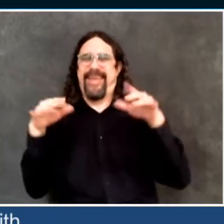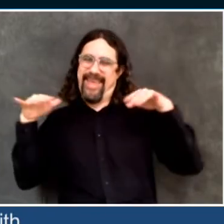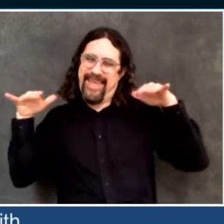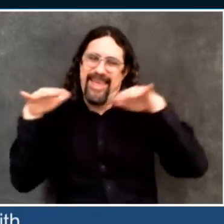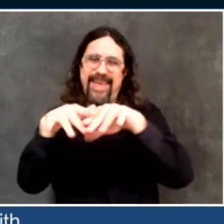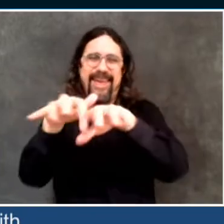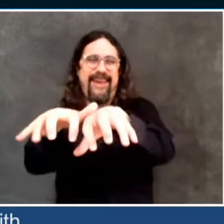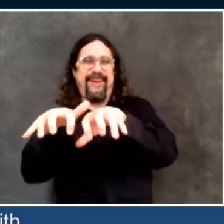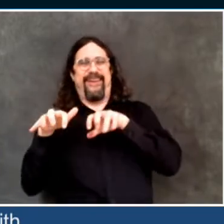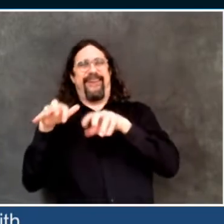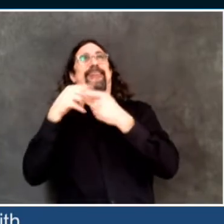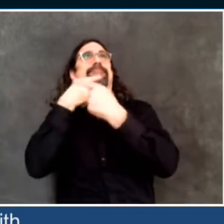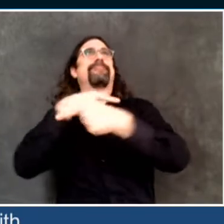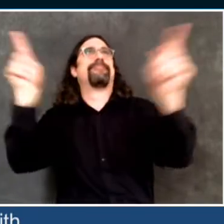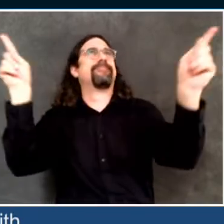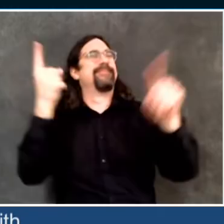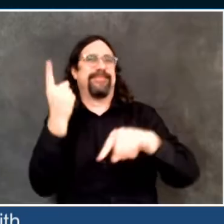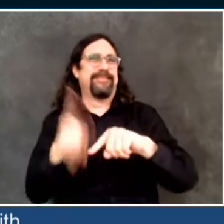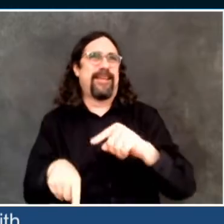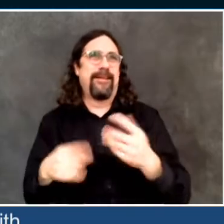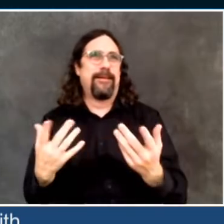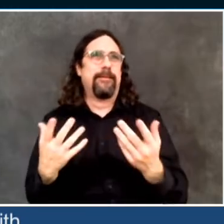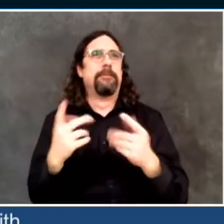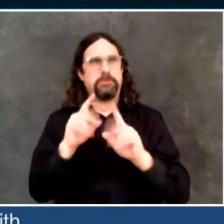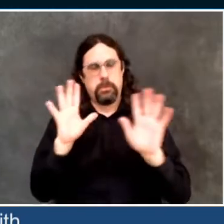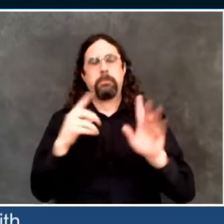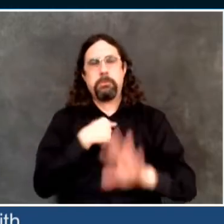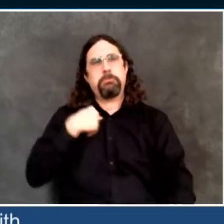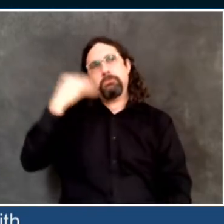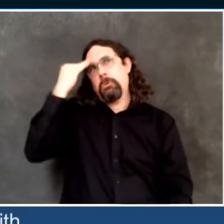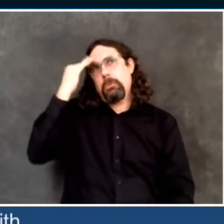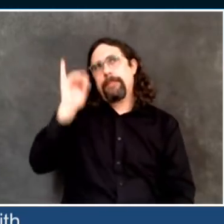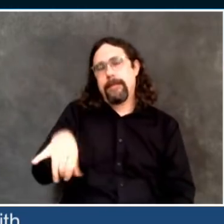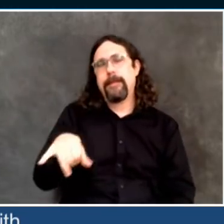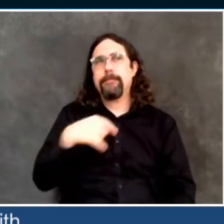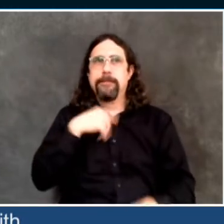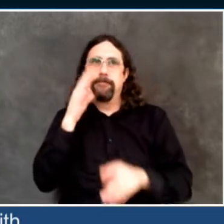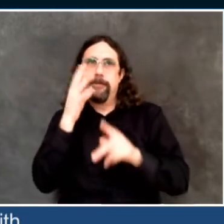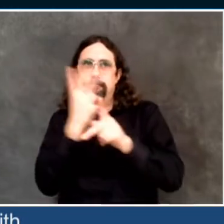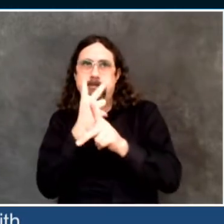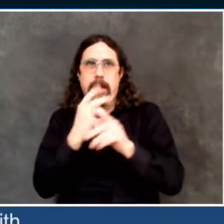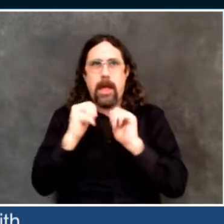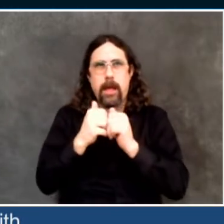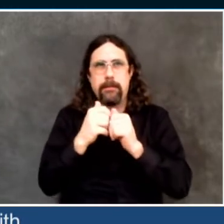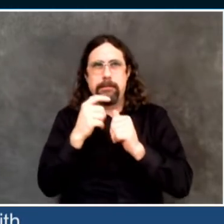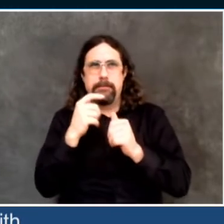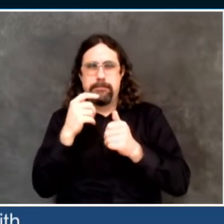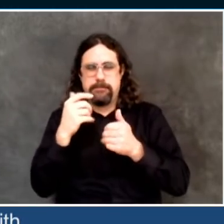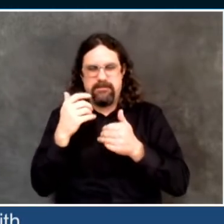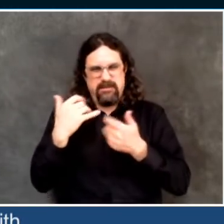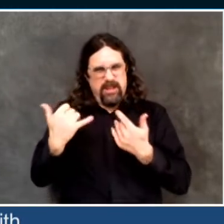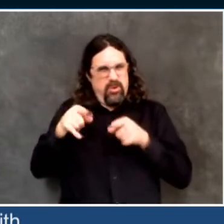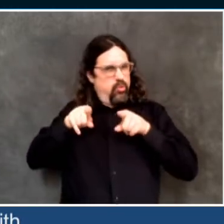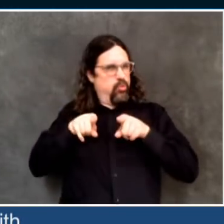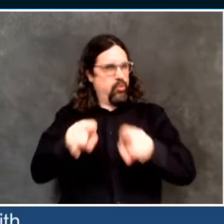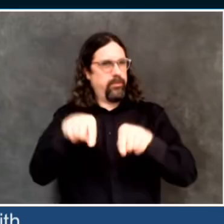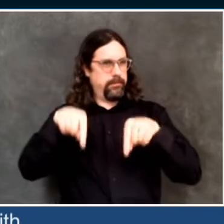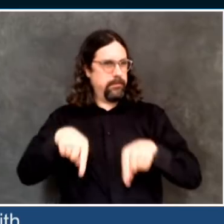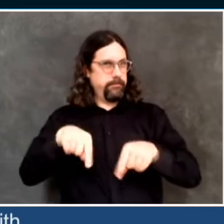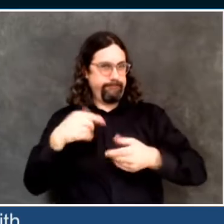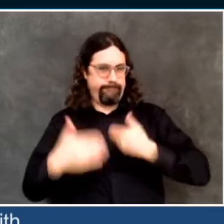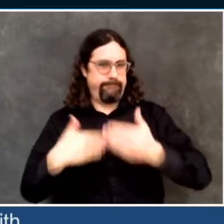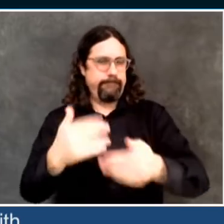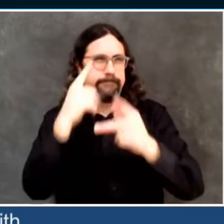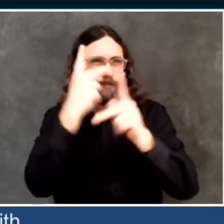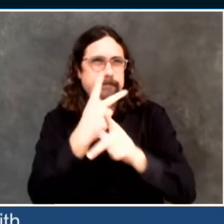which is why we will continue all our efforts to bring in a huge amount of additional supplies to the city, PPEs, to protect all our healthcare workers and